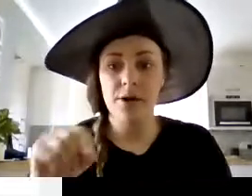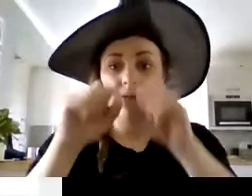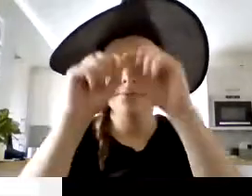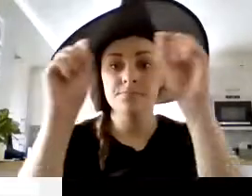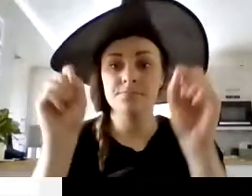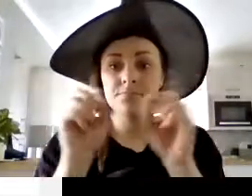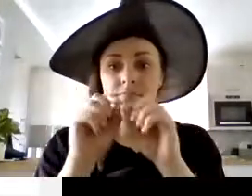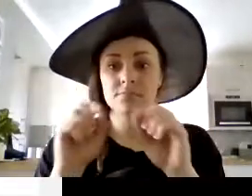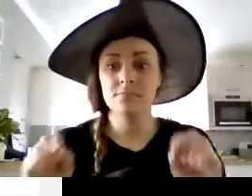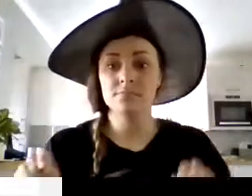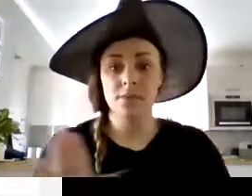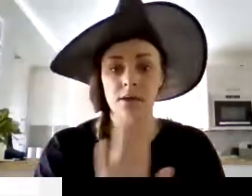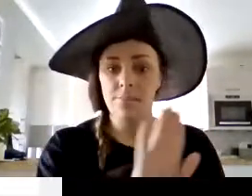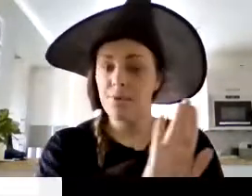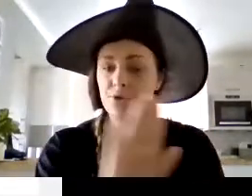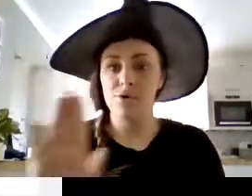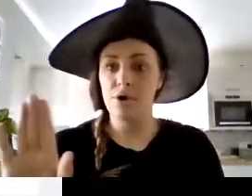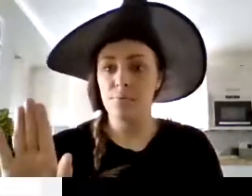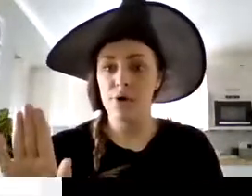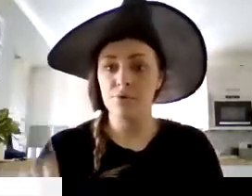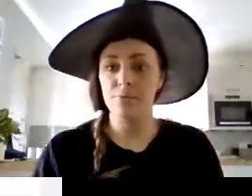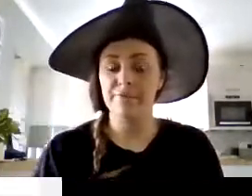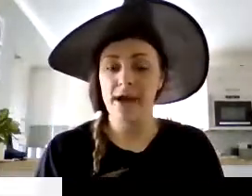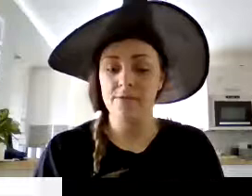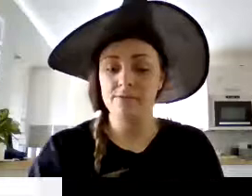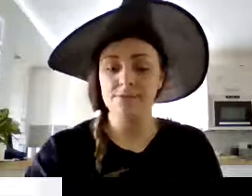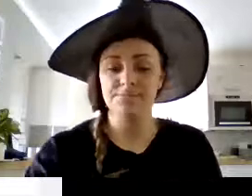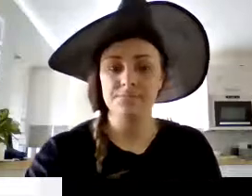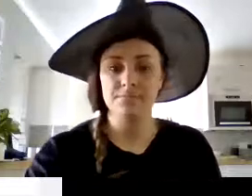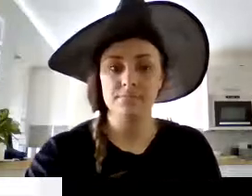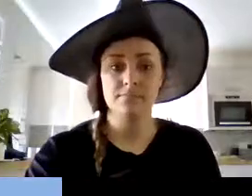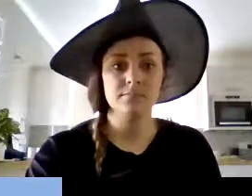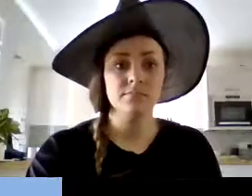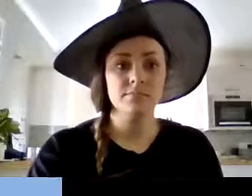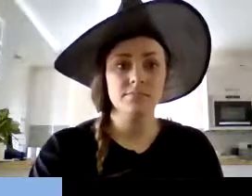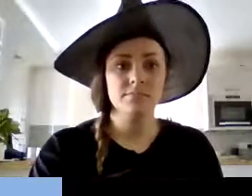Search for the bow, but no bow could be found.